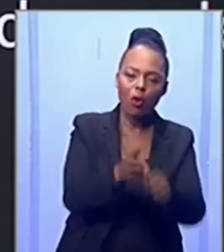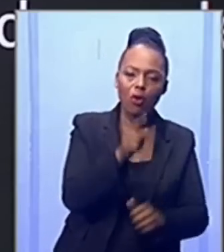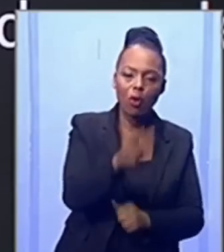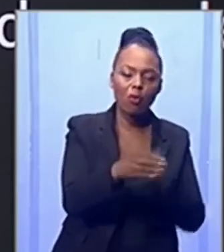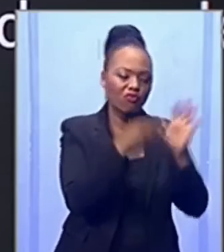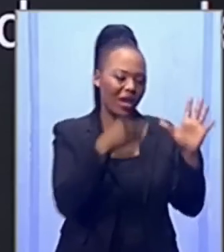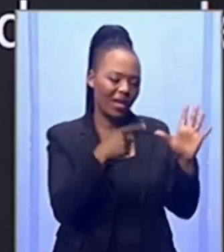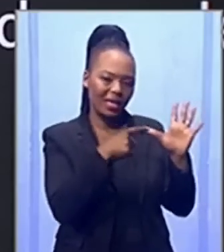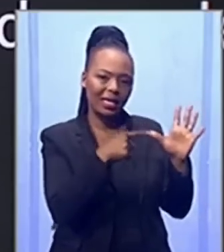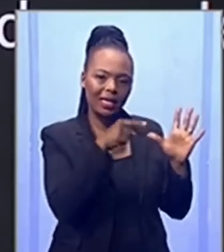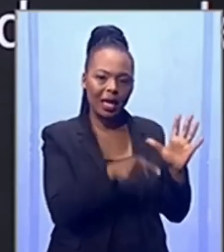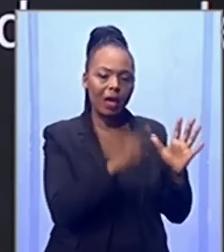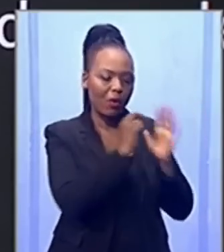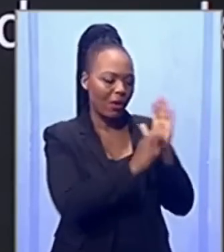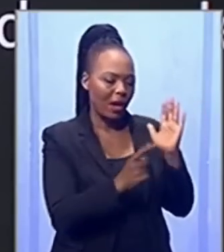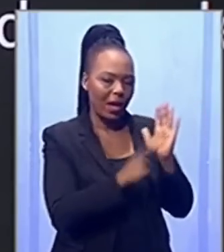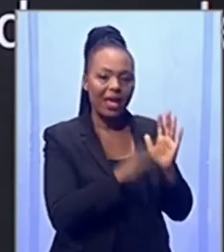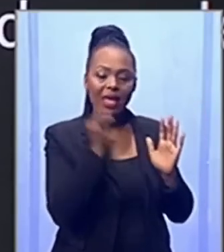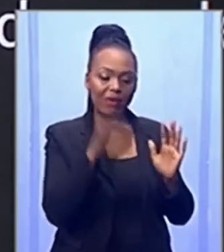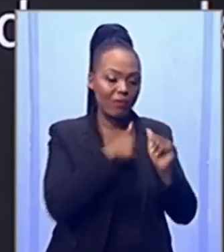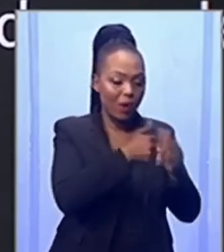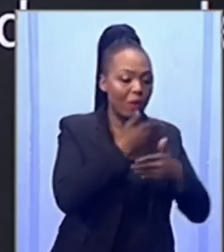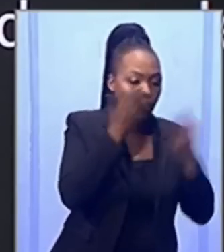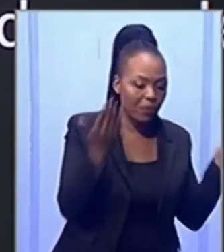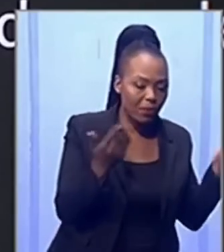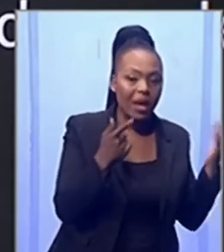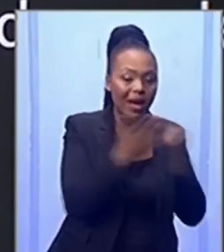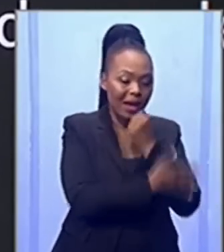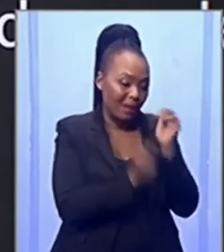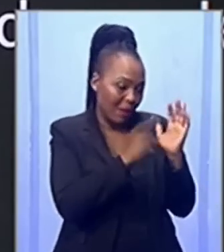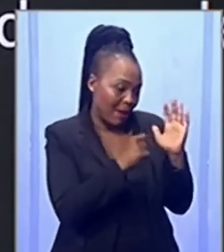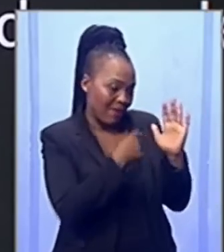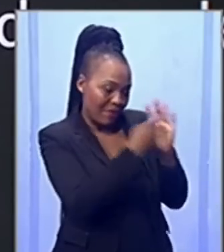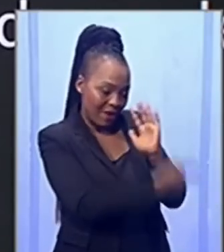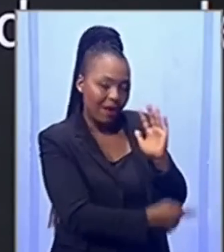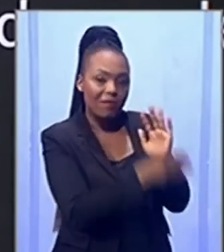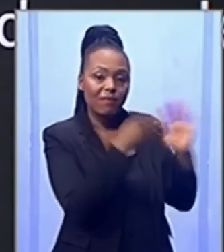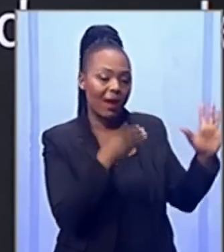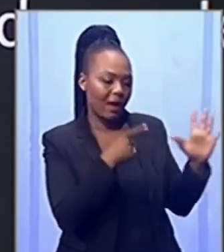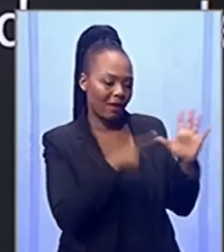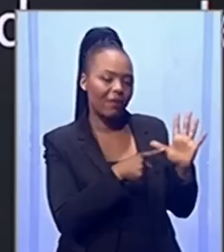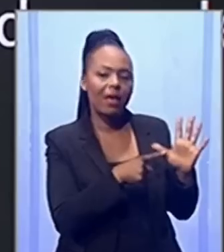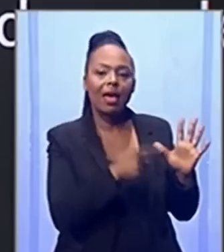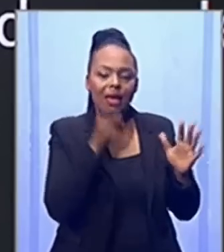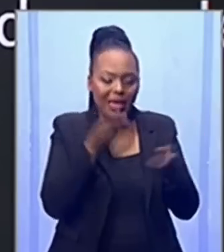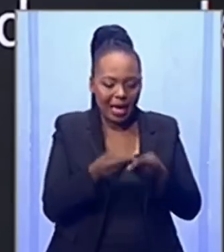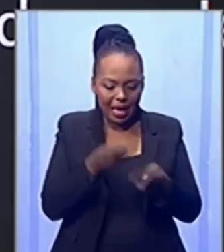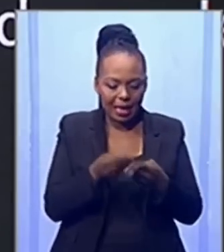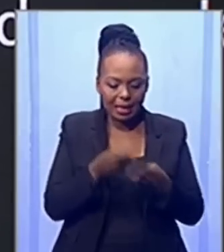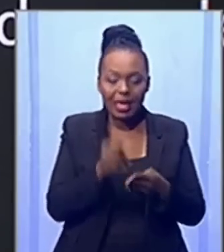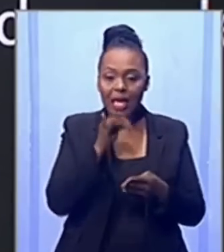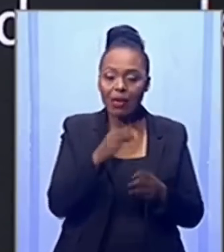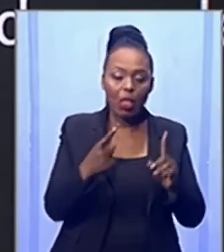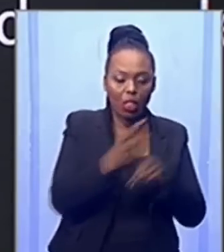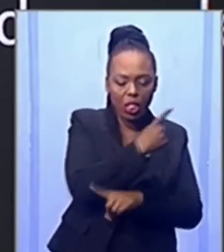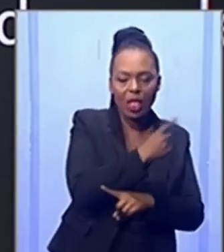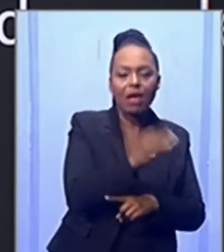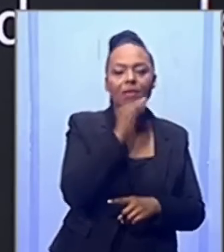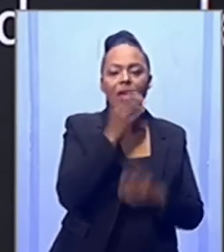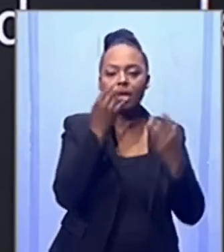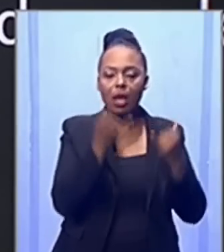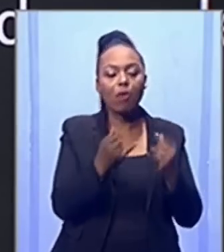ba tšea currency ya bona gore le se ka kgona go gweba se fa dinaga tša BRICS go ikemela go